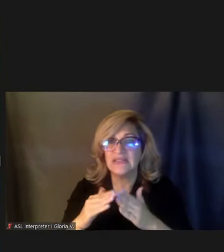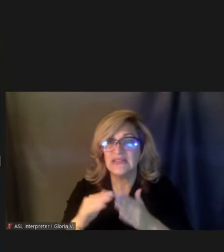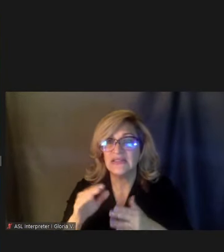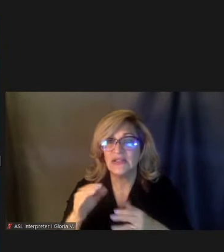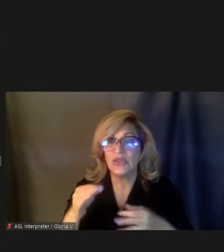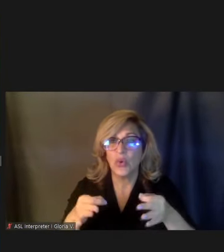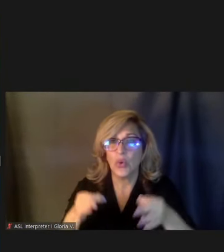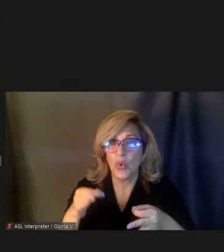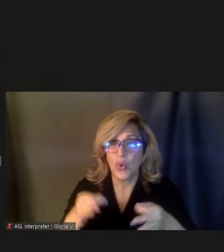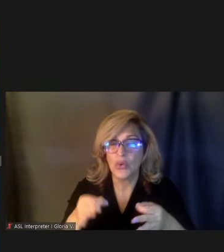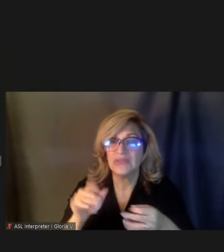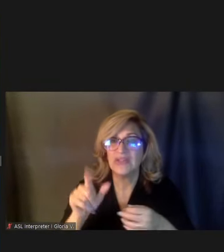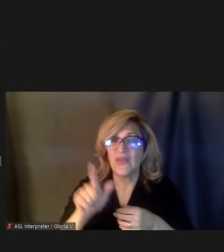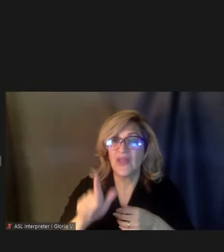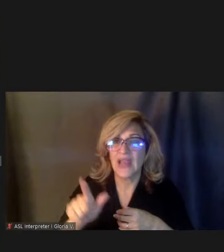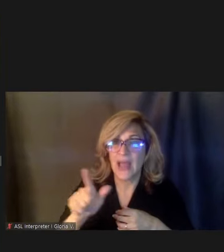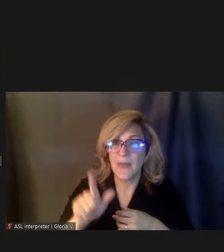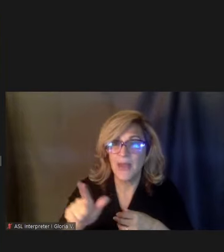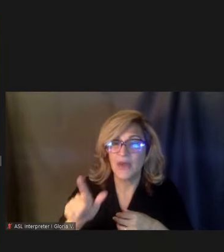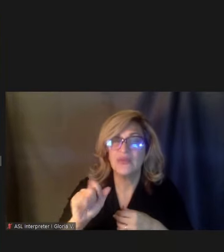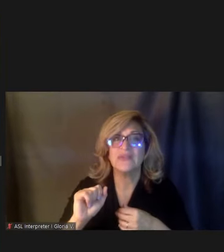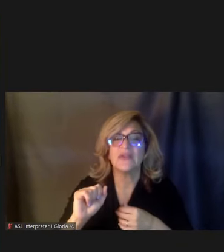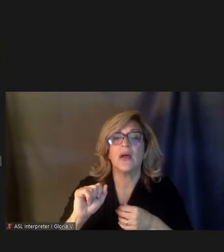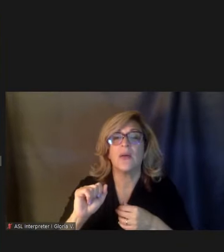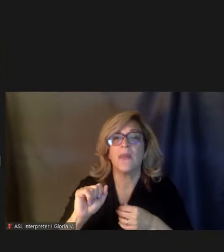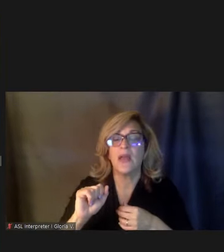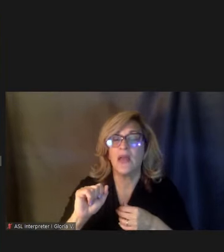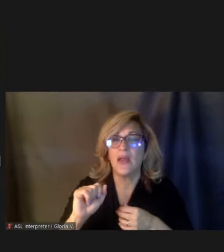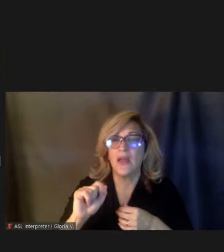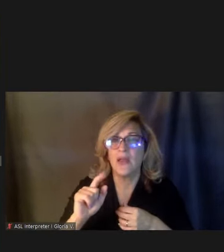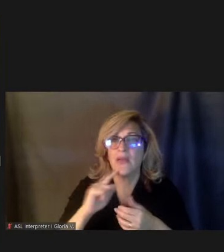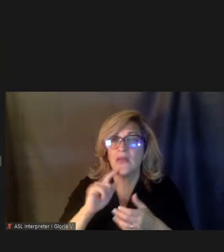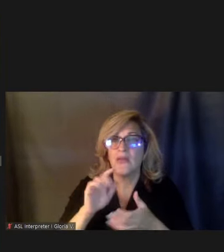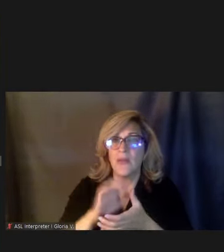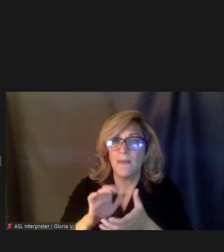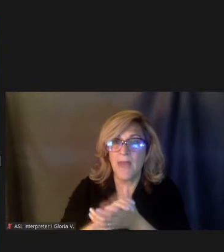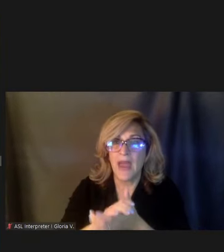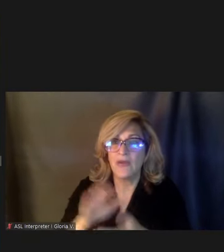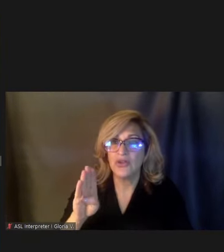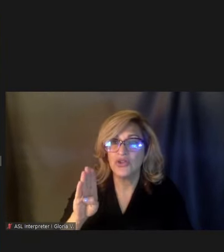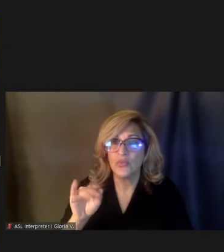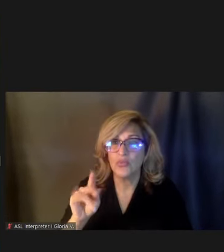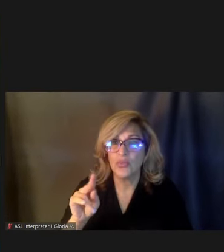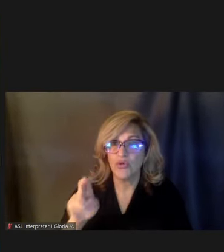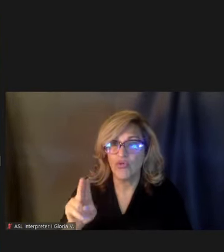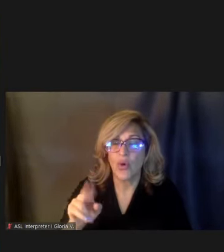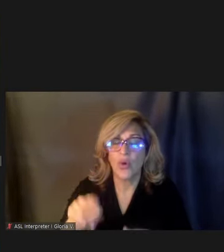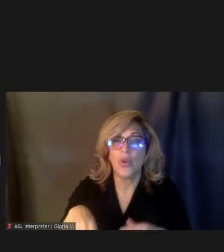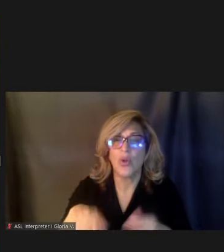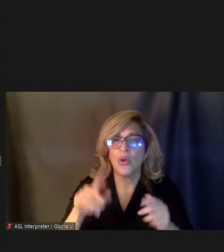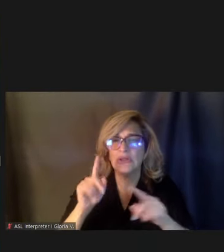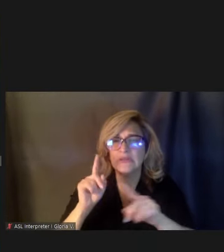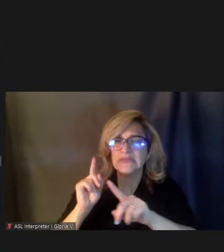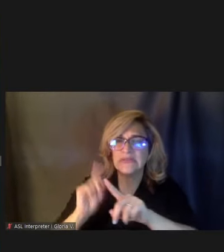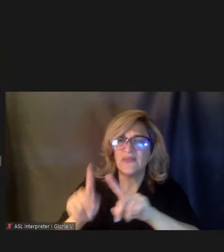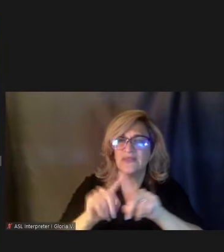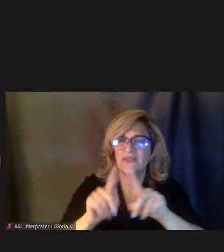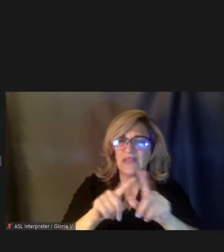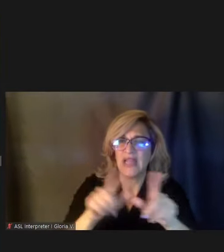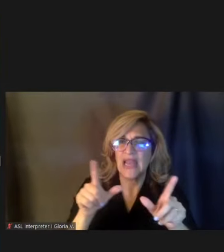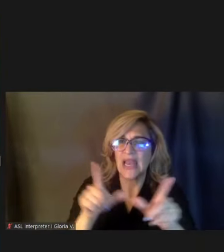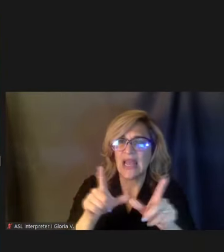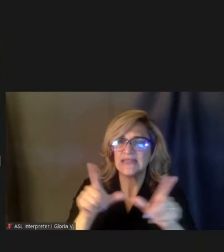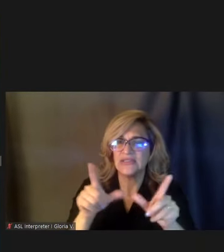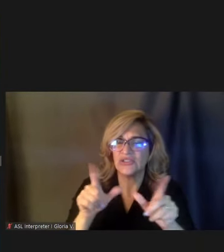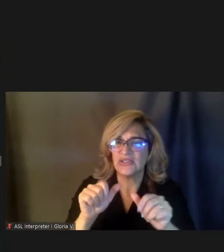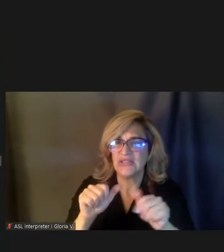the libraries, the marriage bureau, all kinds of licensing